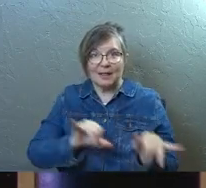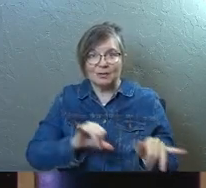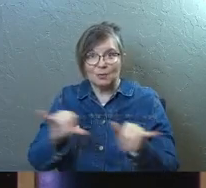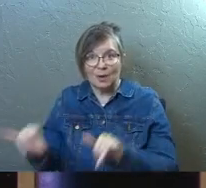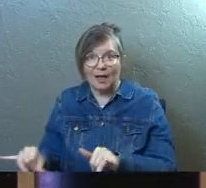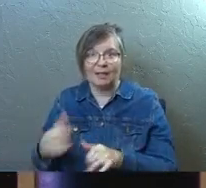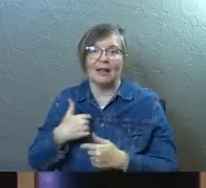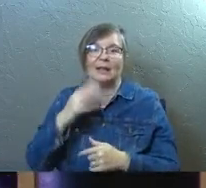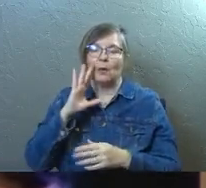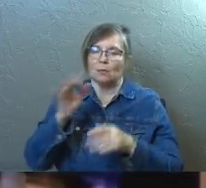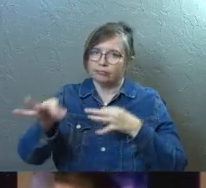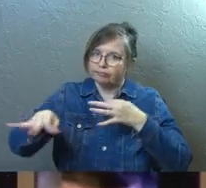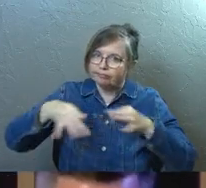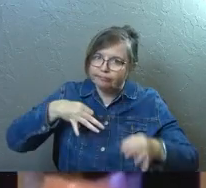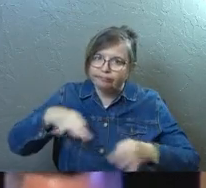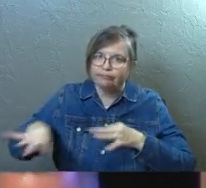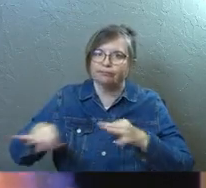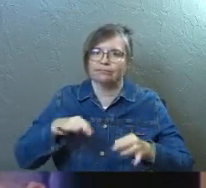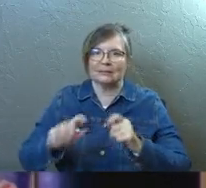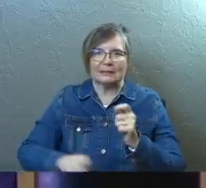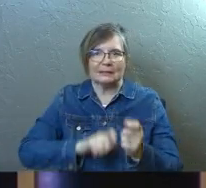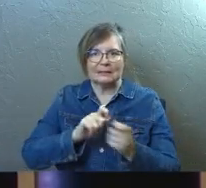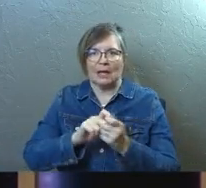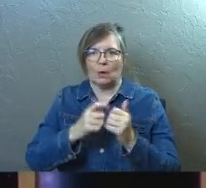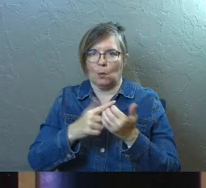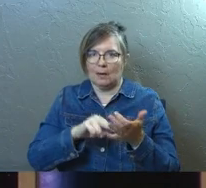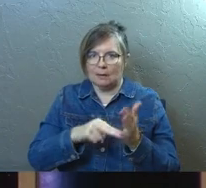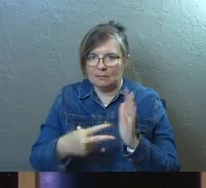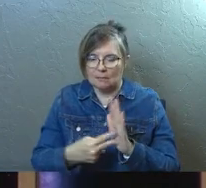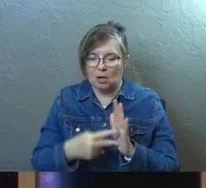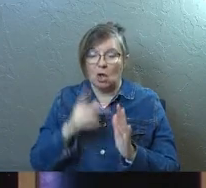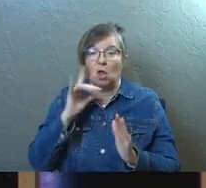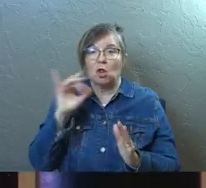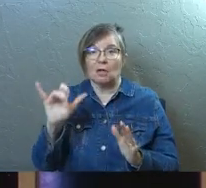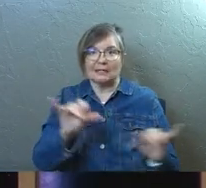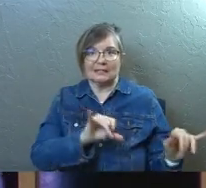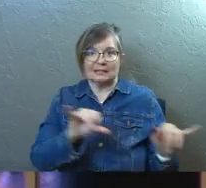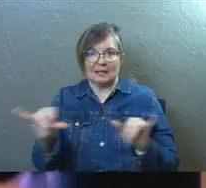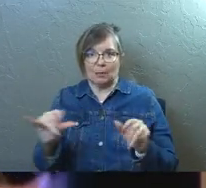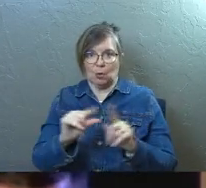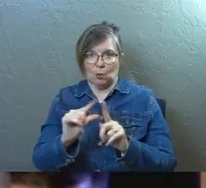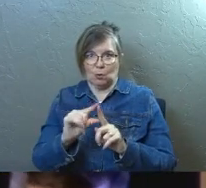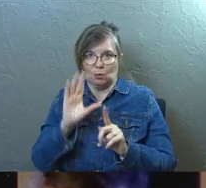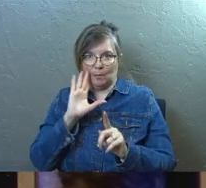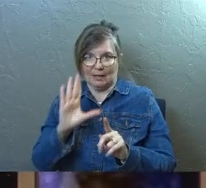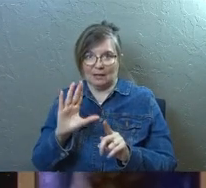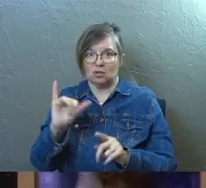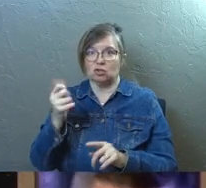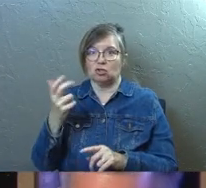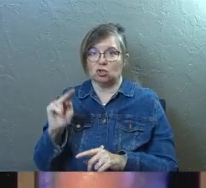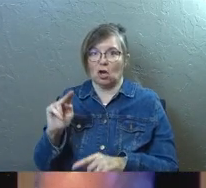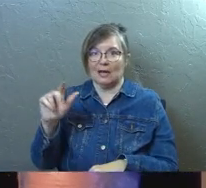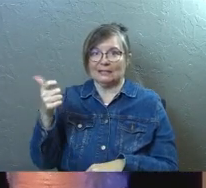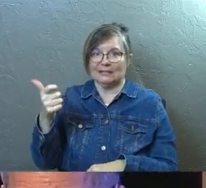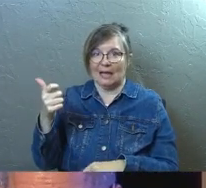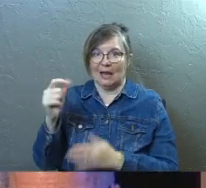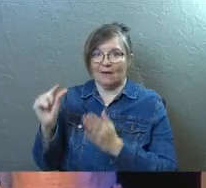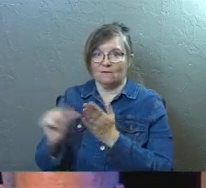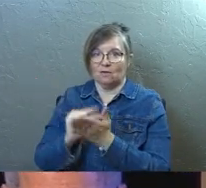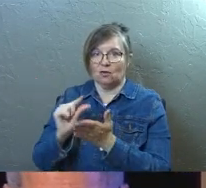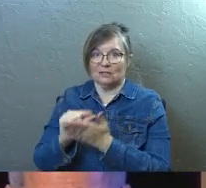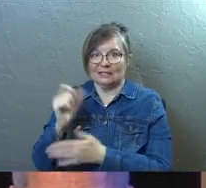well. And he's going to explain to us exactly how he does it. Look how similar the words are about to be. John 10, verse